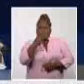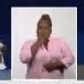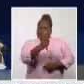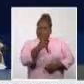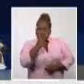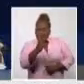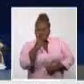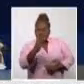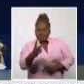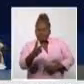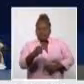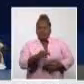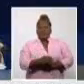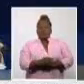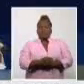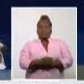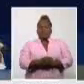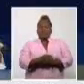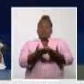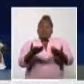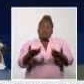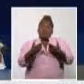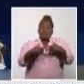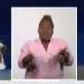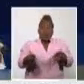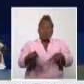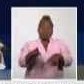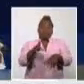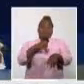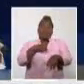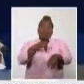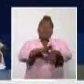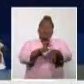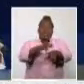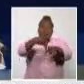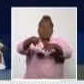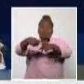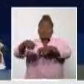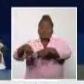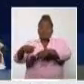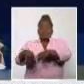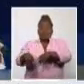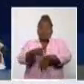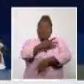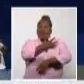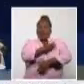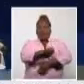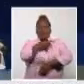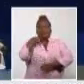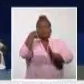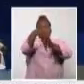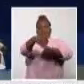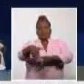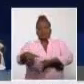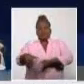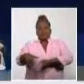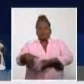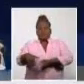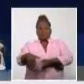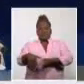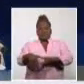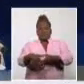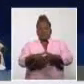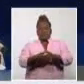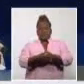very sorry for her death, and we reiterate our condolences to her family, friends, and loved ones.